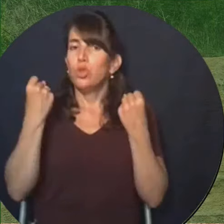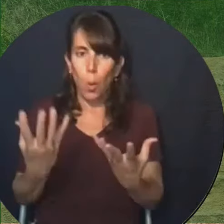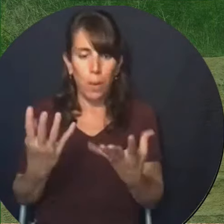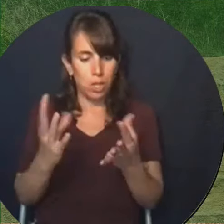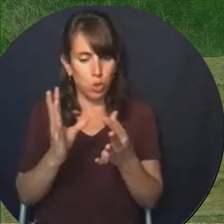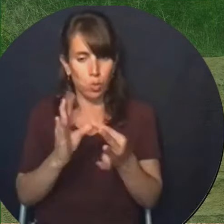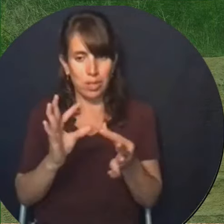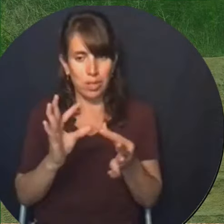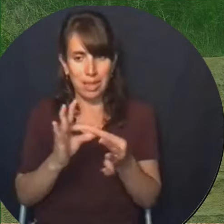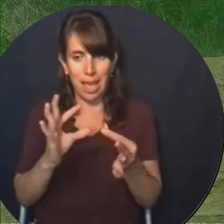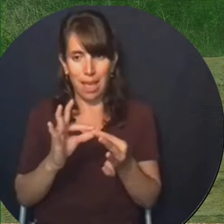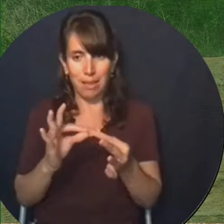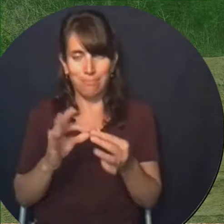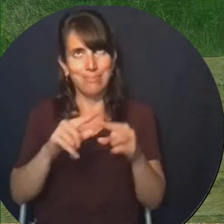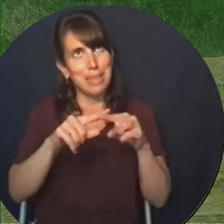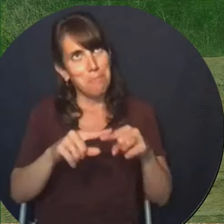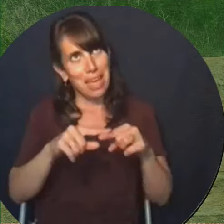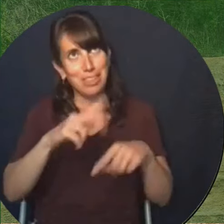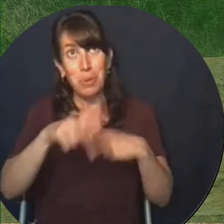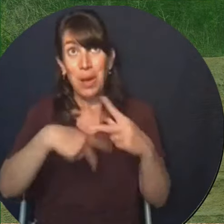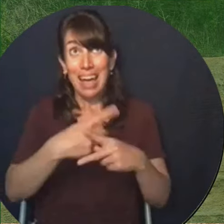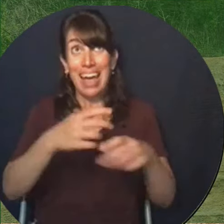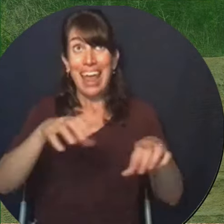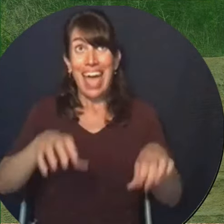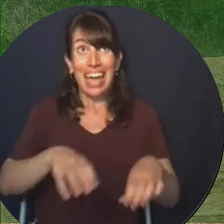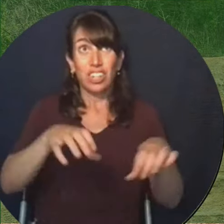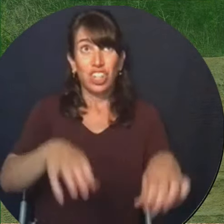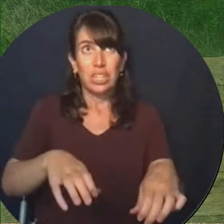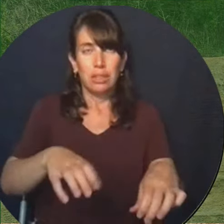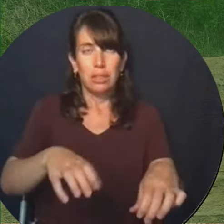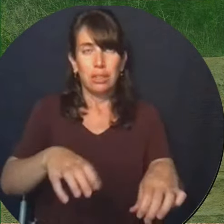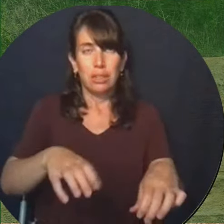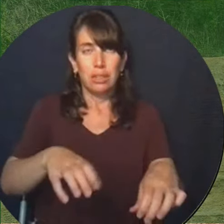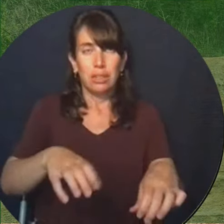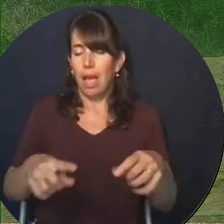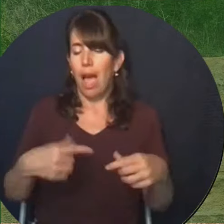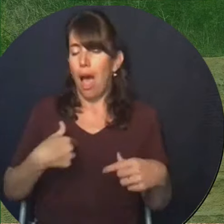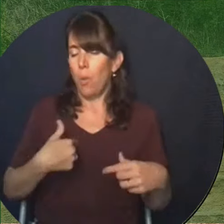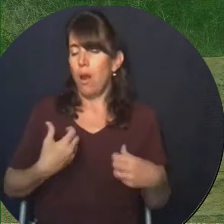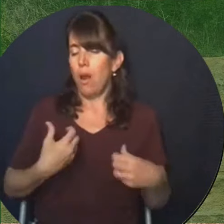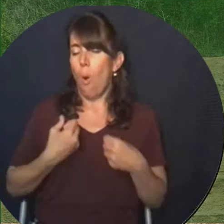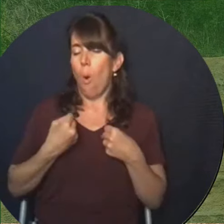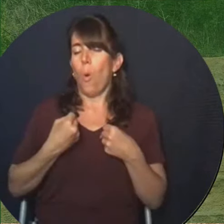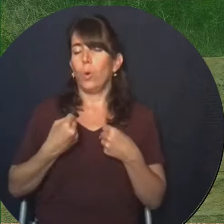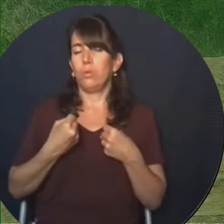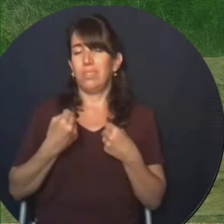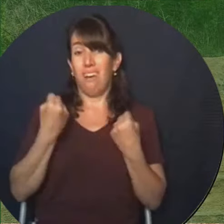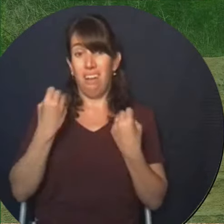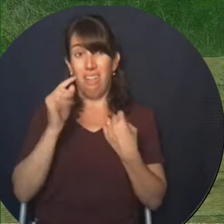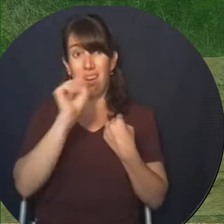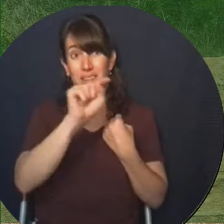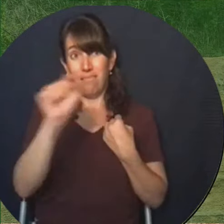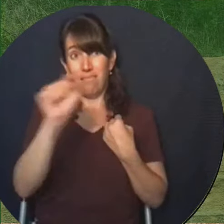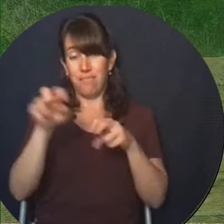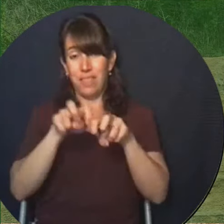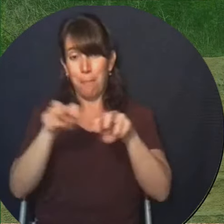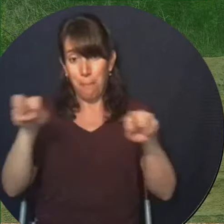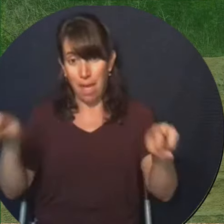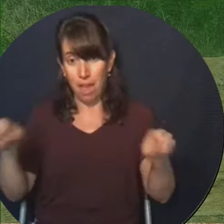that everyone on this call has a lot of wisdom and experience about how those conversations go in